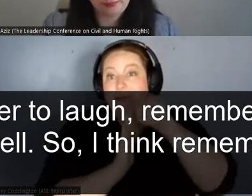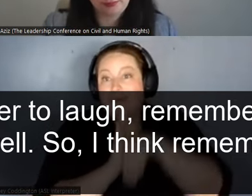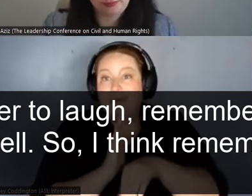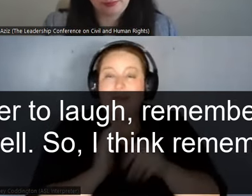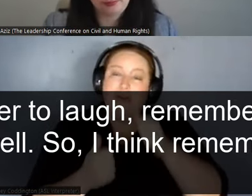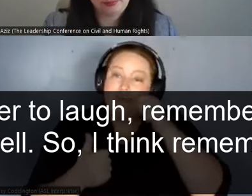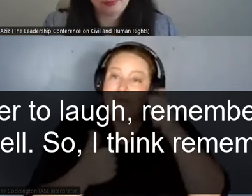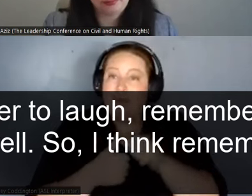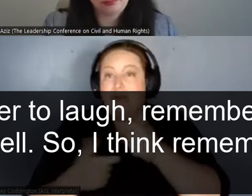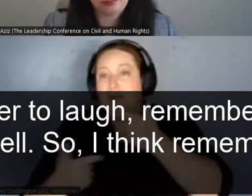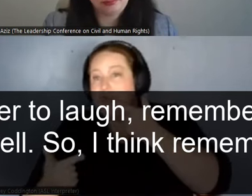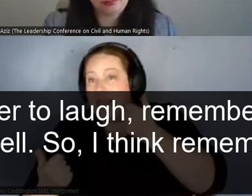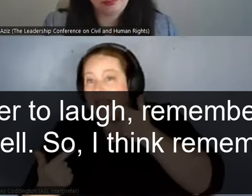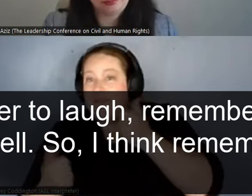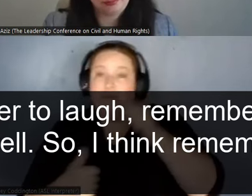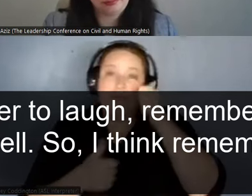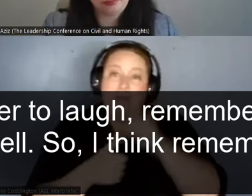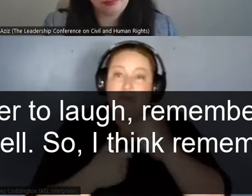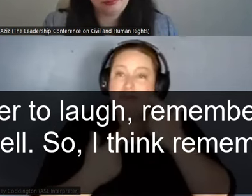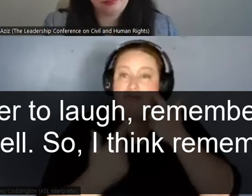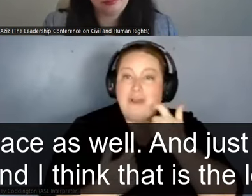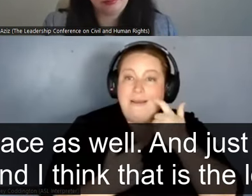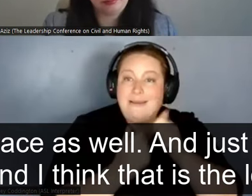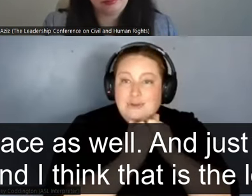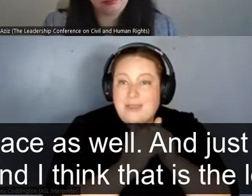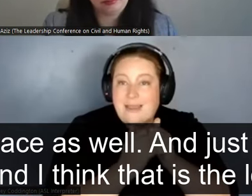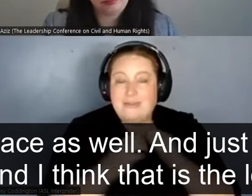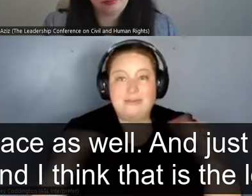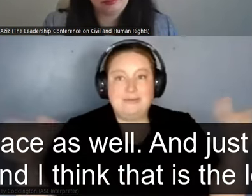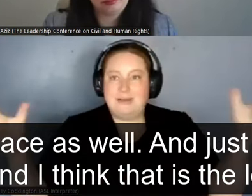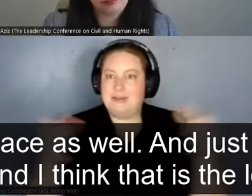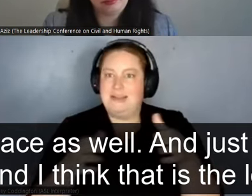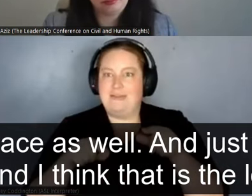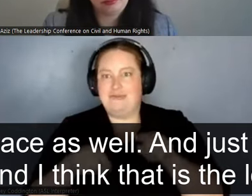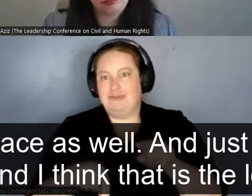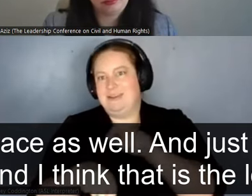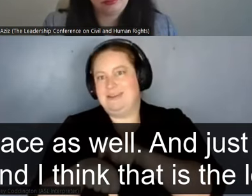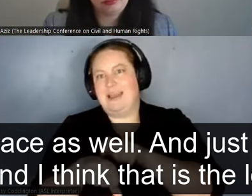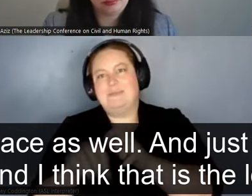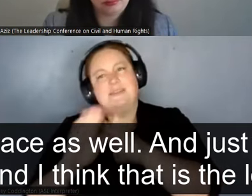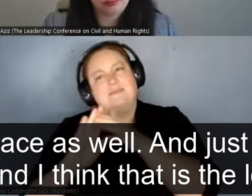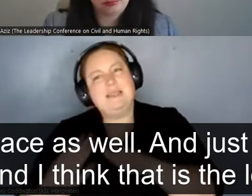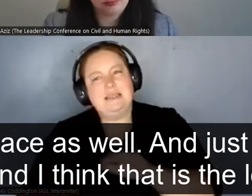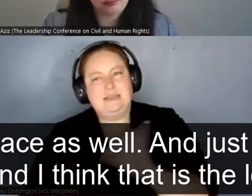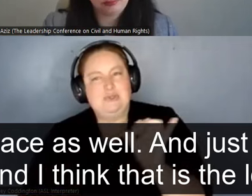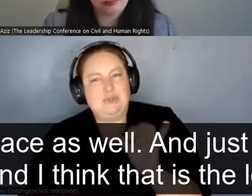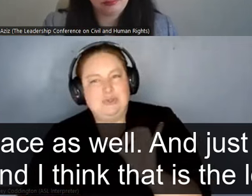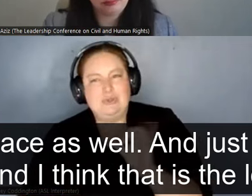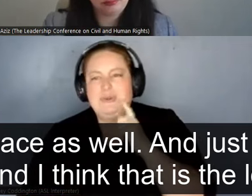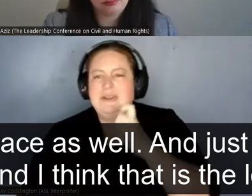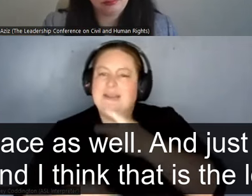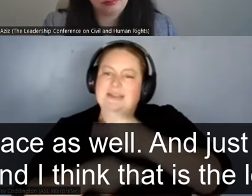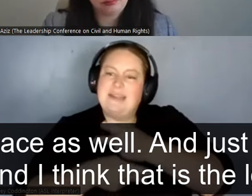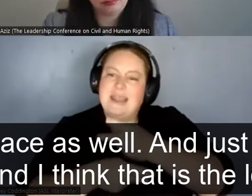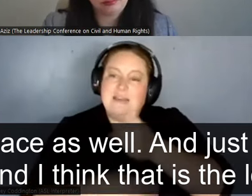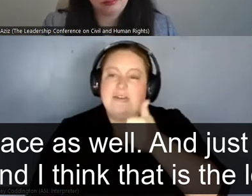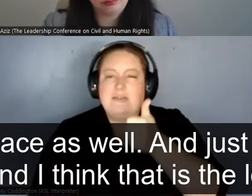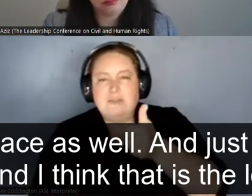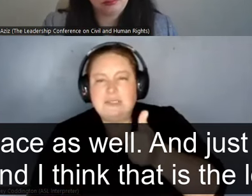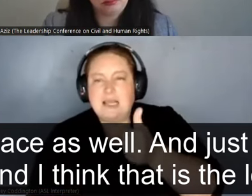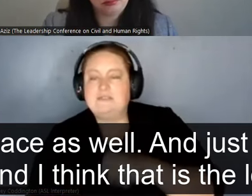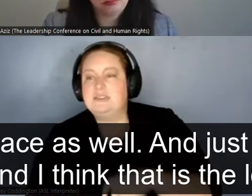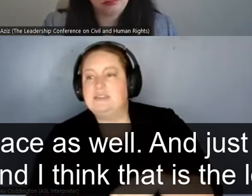cry together as well. So I think remember to come together in times of peace as well. Just take care of yourselves. And I think